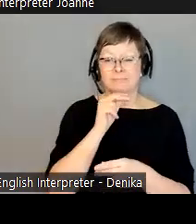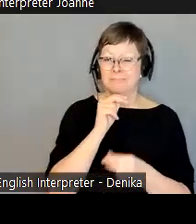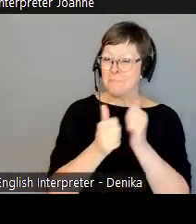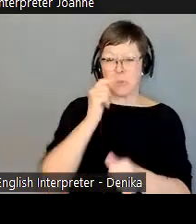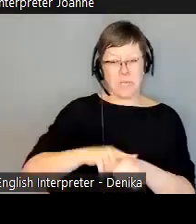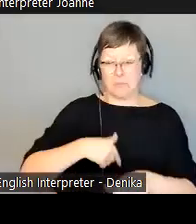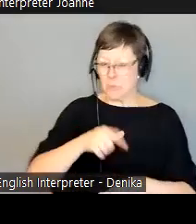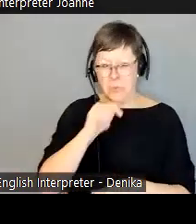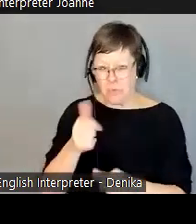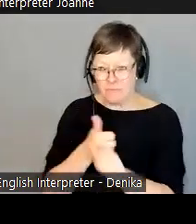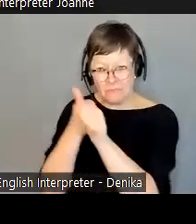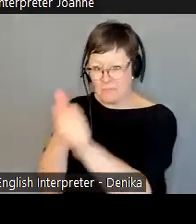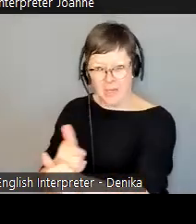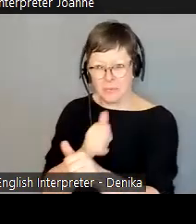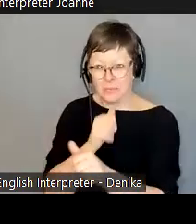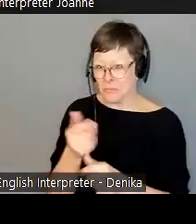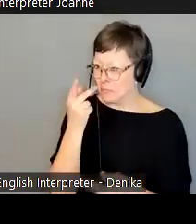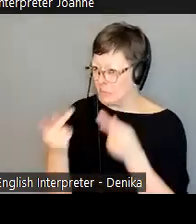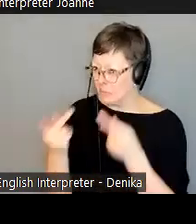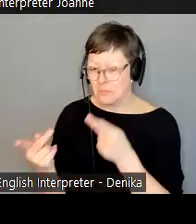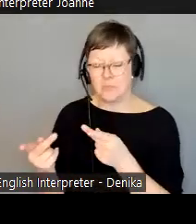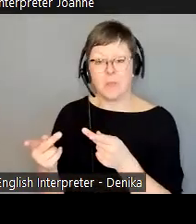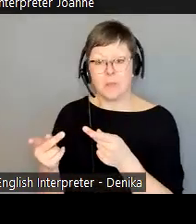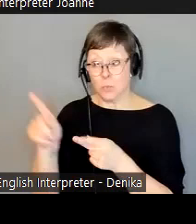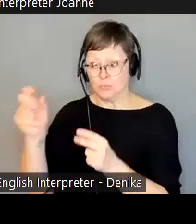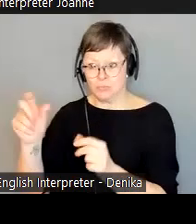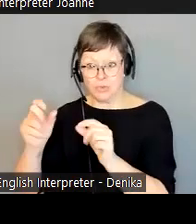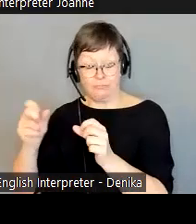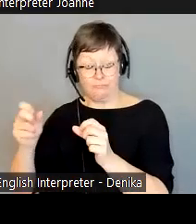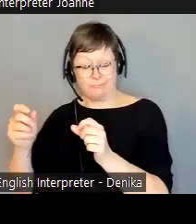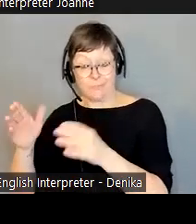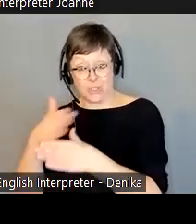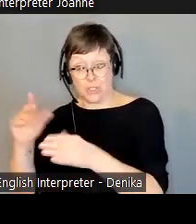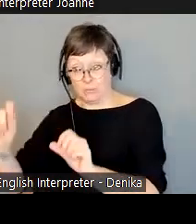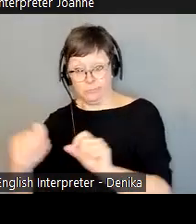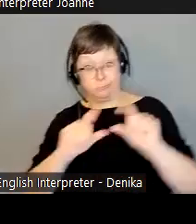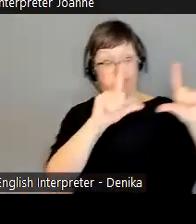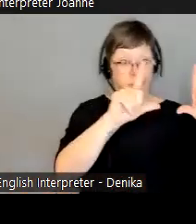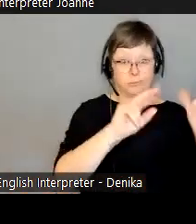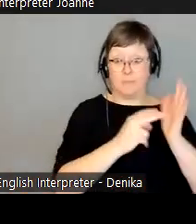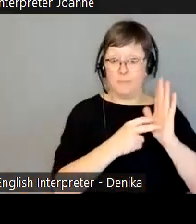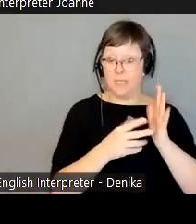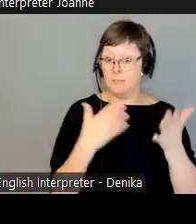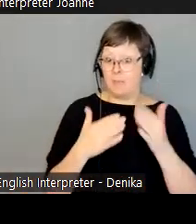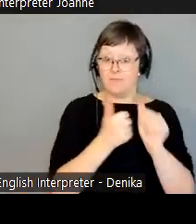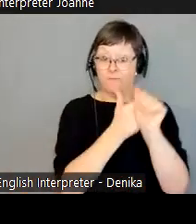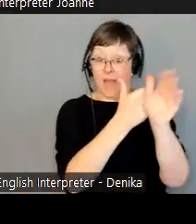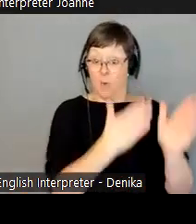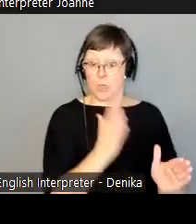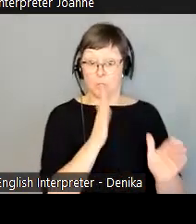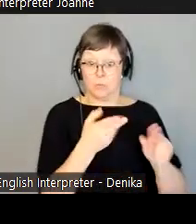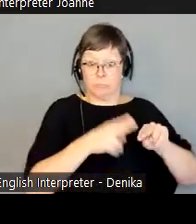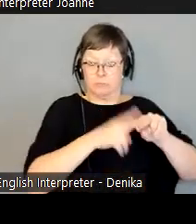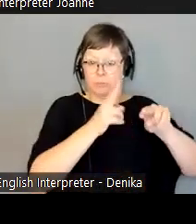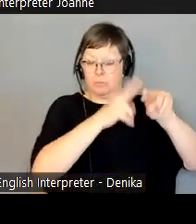follow, that maybe you can increase your followers and increase your community at that time. The other thing I'd like to